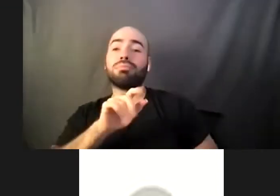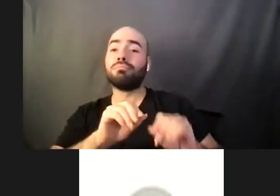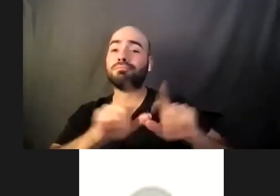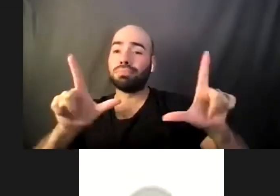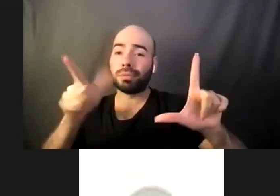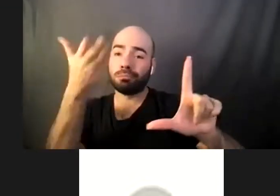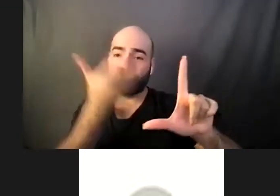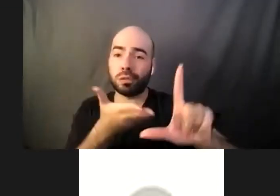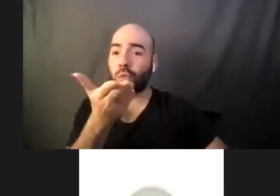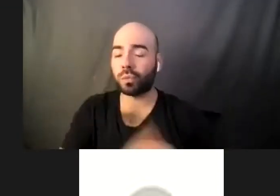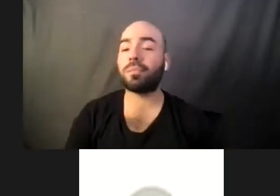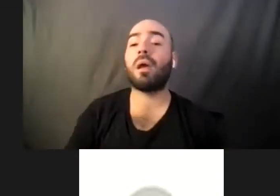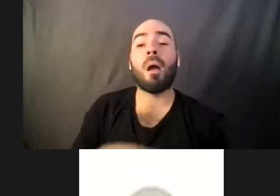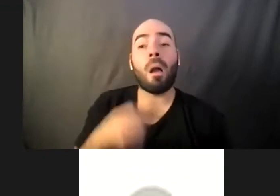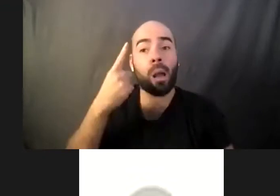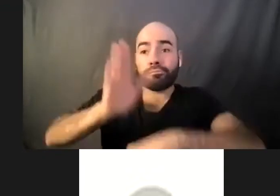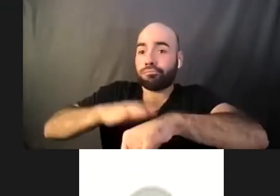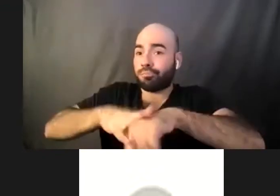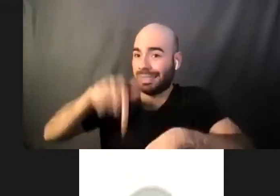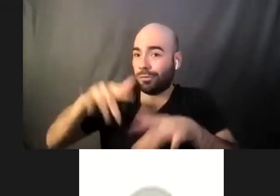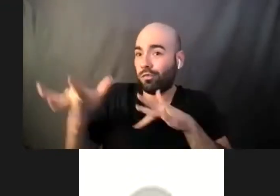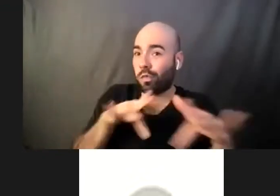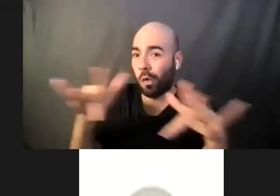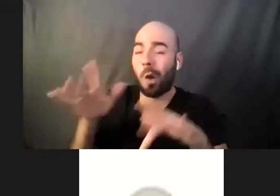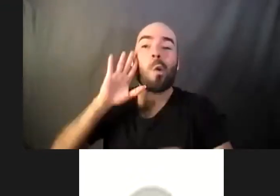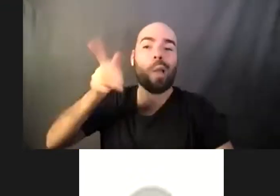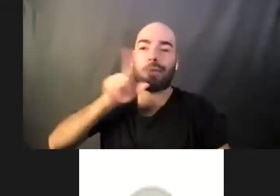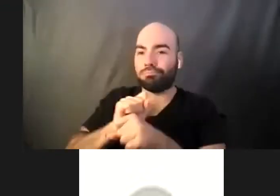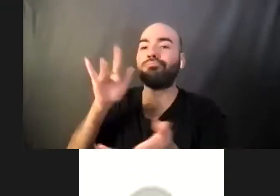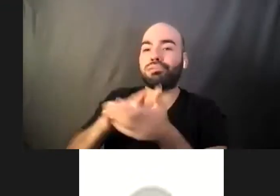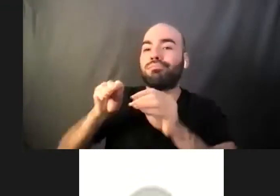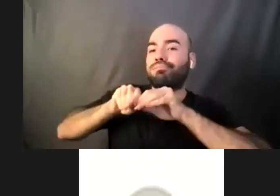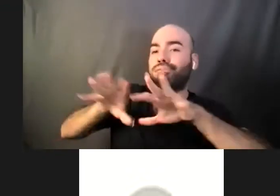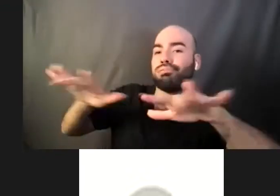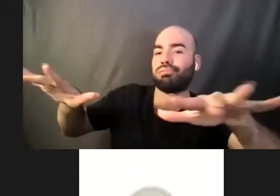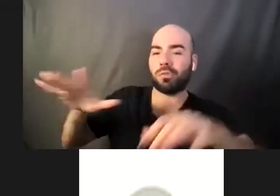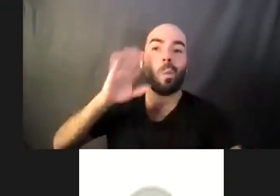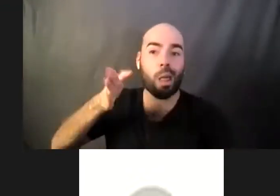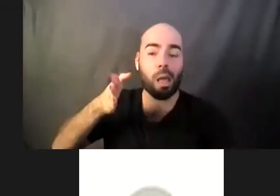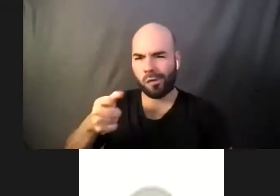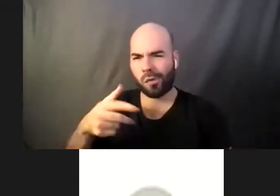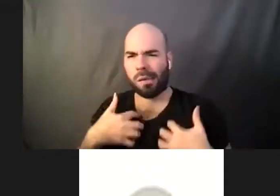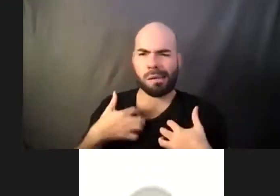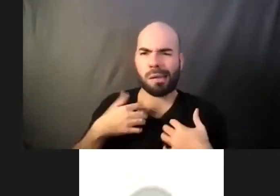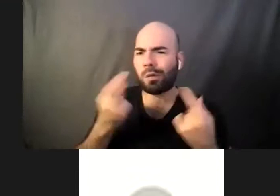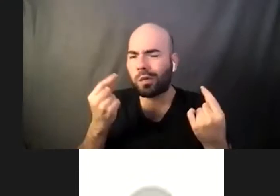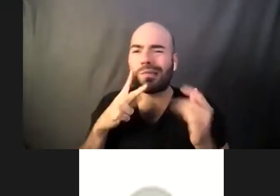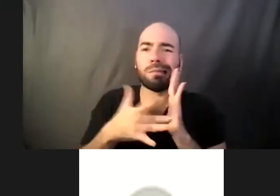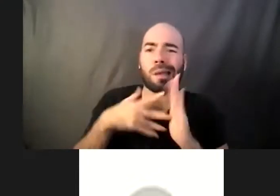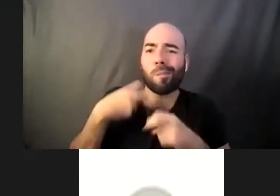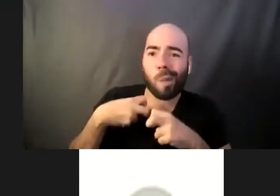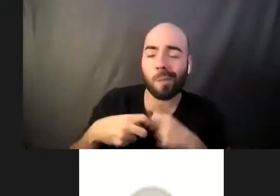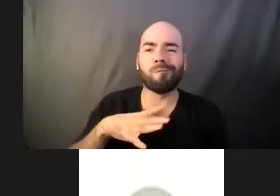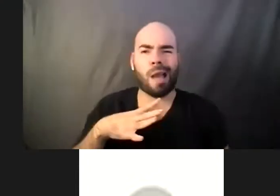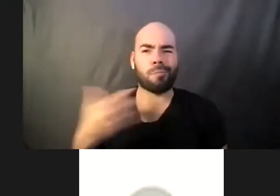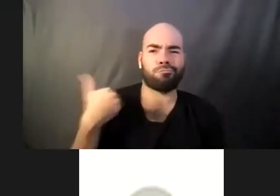recorded and will be shared to the public. If you have any questions about the program or are having technical issues, please ask the Pride Wolf team in